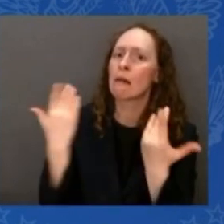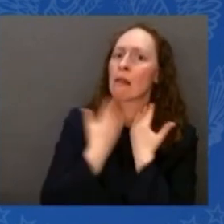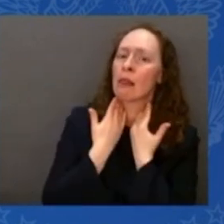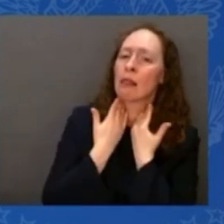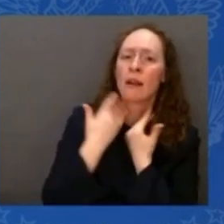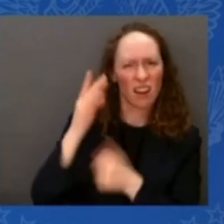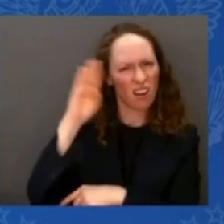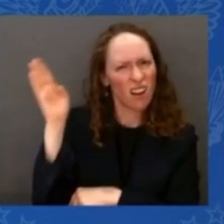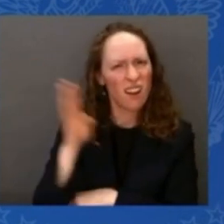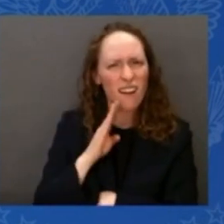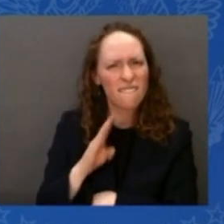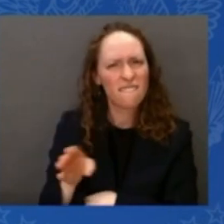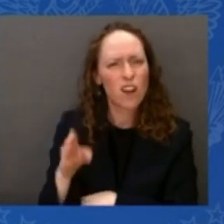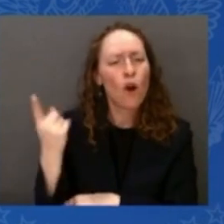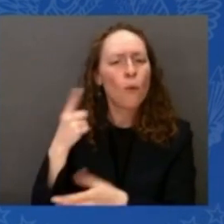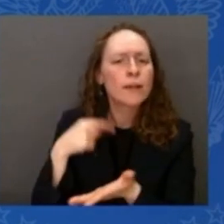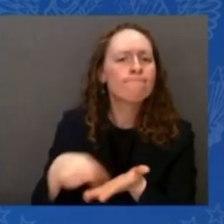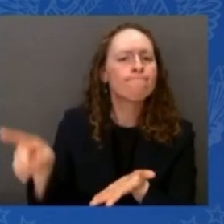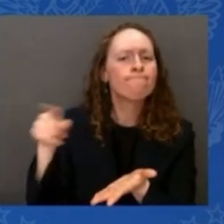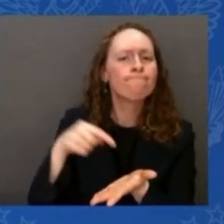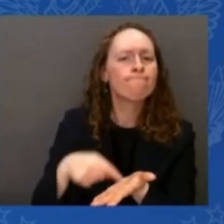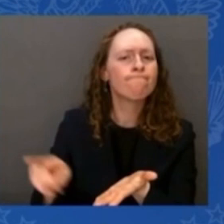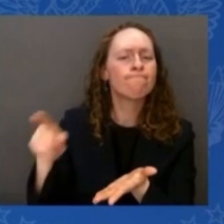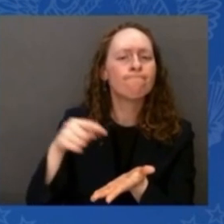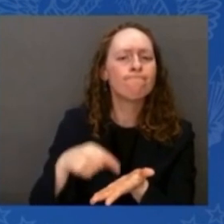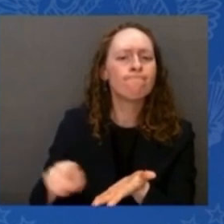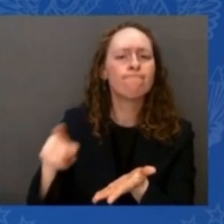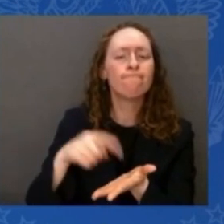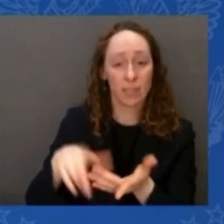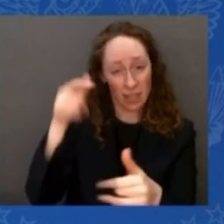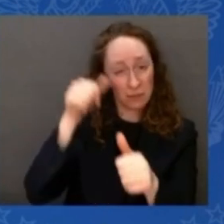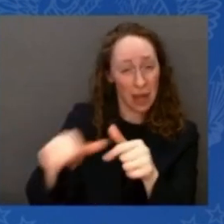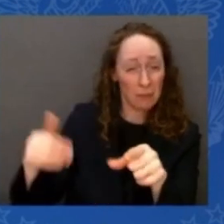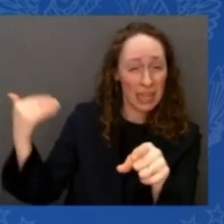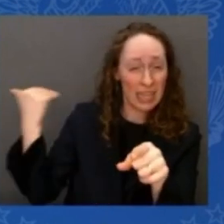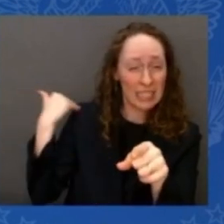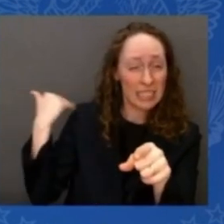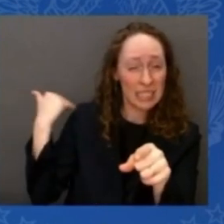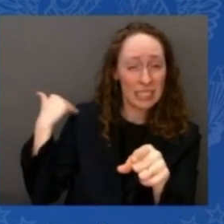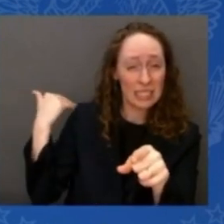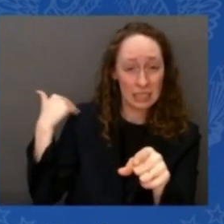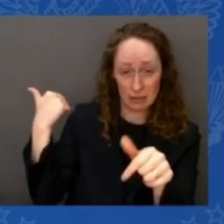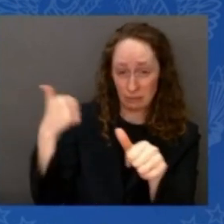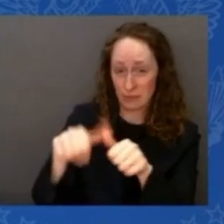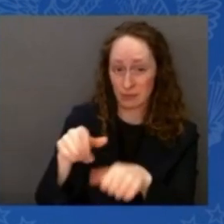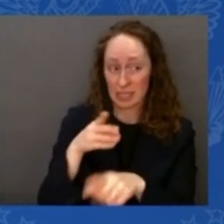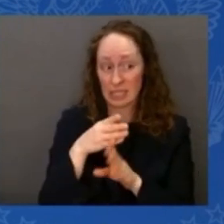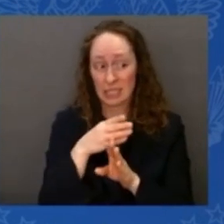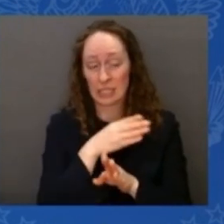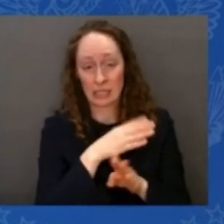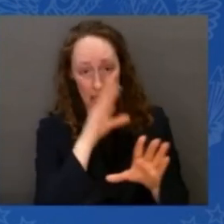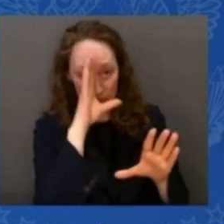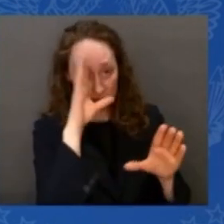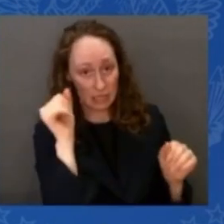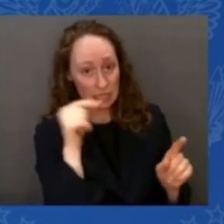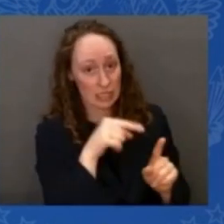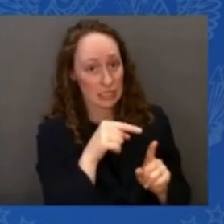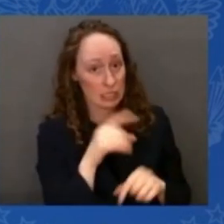debt by 25%. The 200-year debt, in 4 years, they increased it by